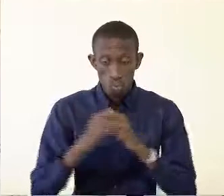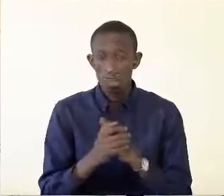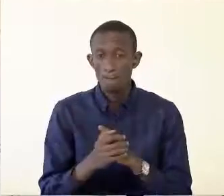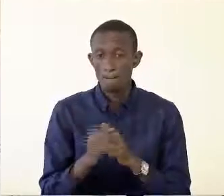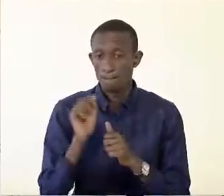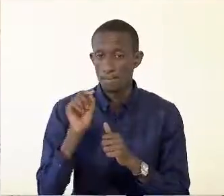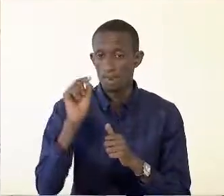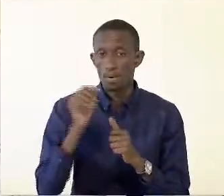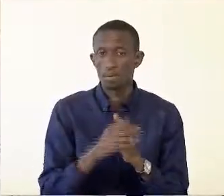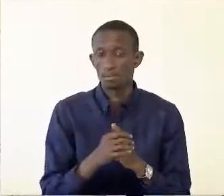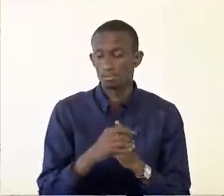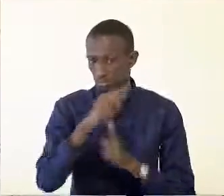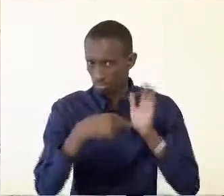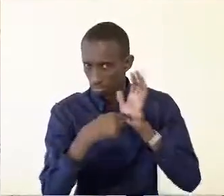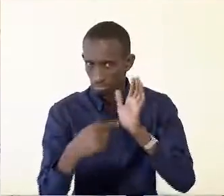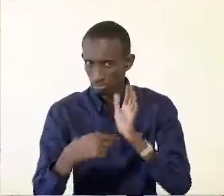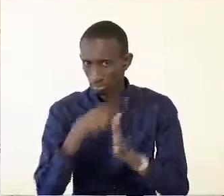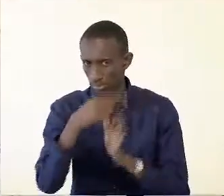or build the table of sign.